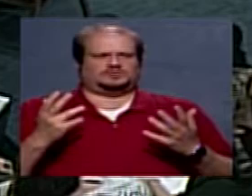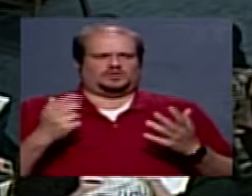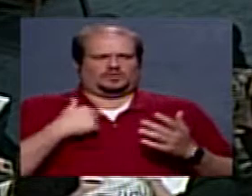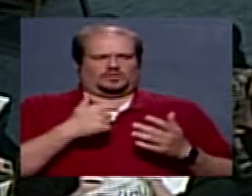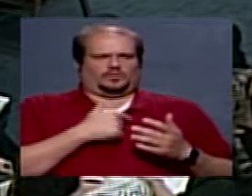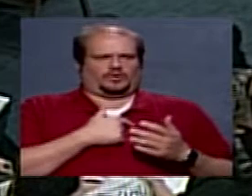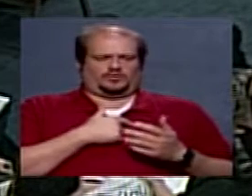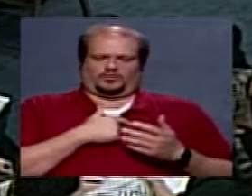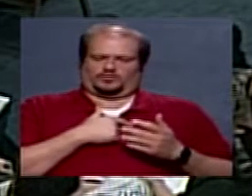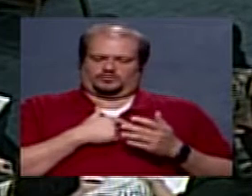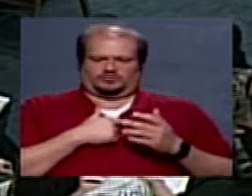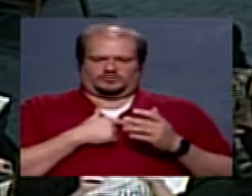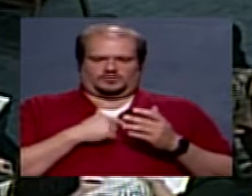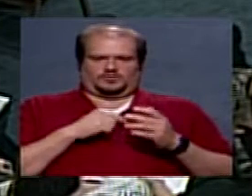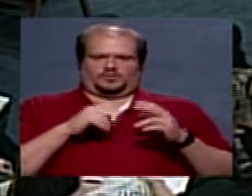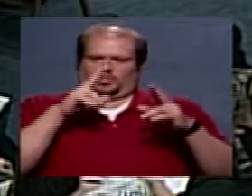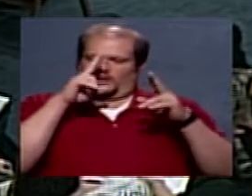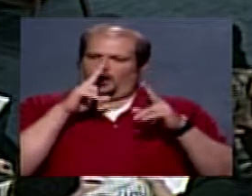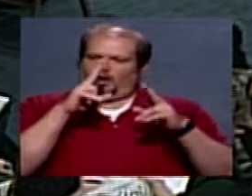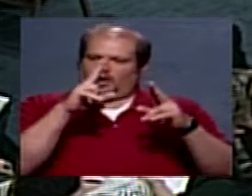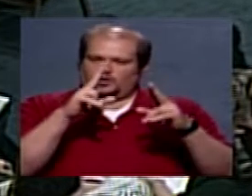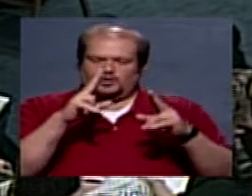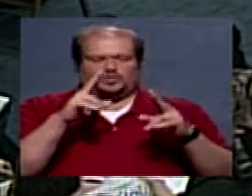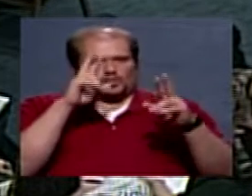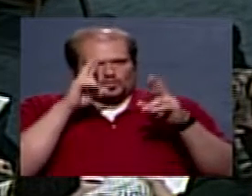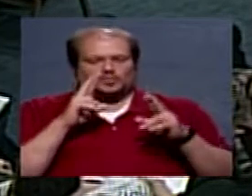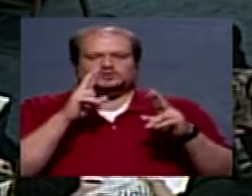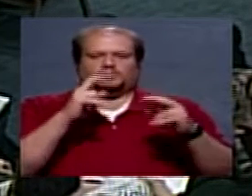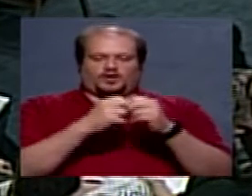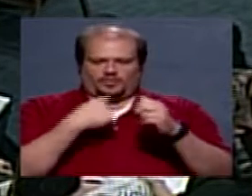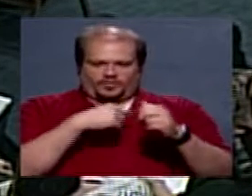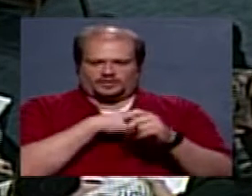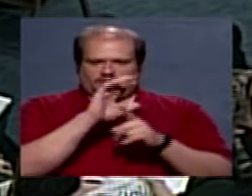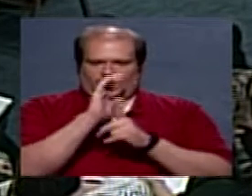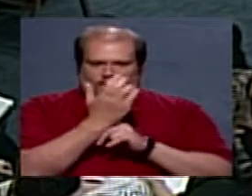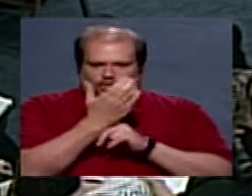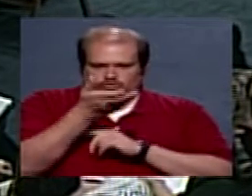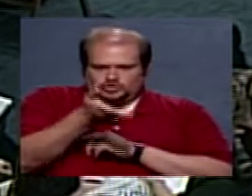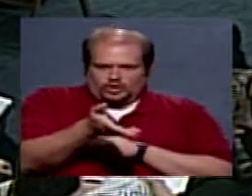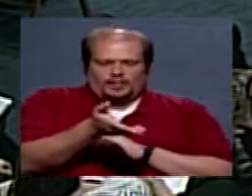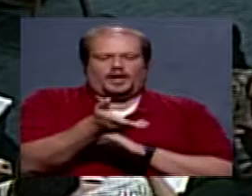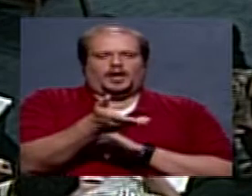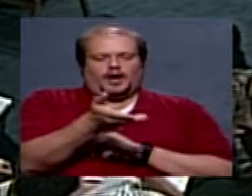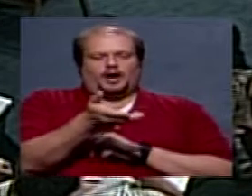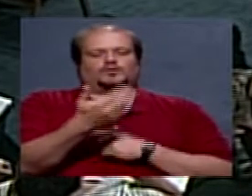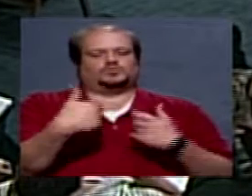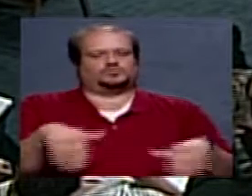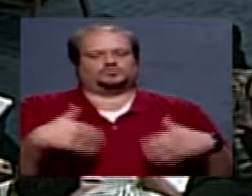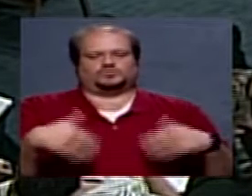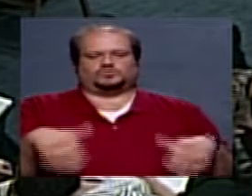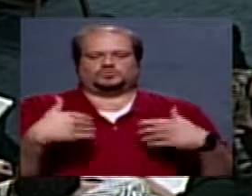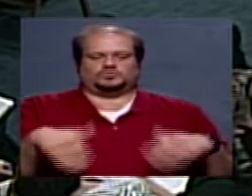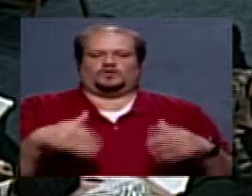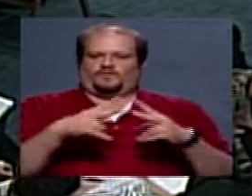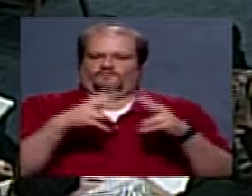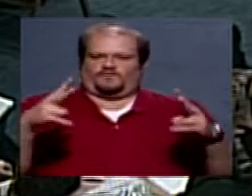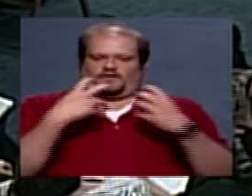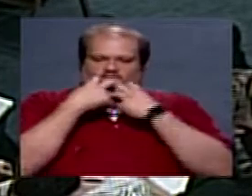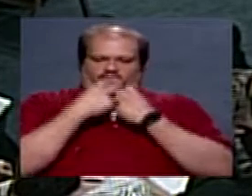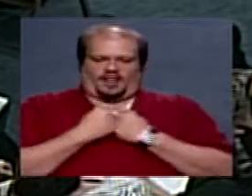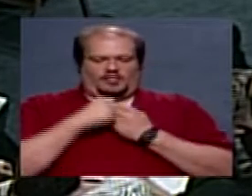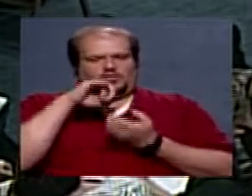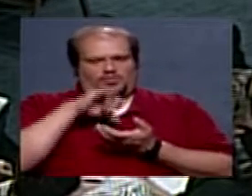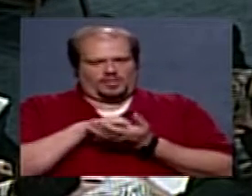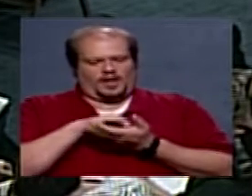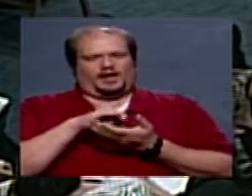we were treated with such honor and such respect, and the culture there is, they very much value